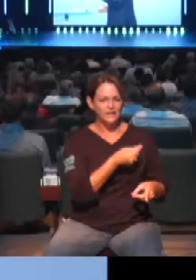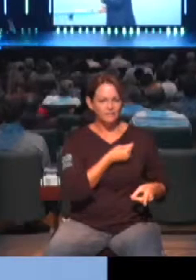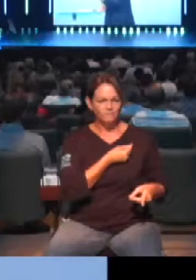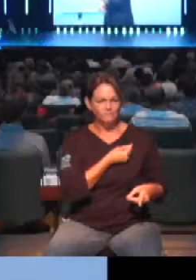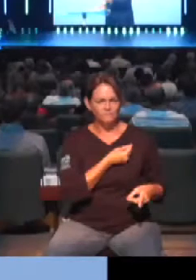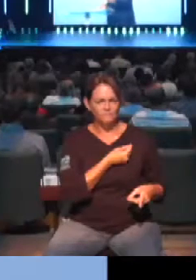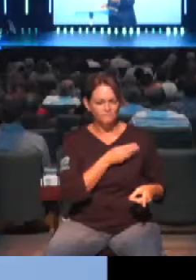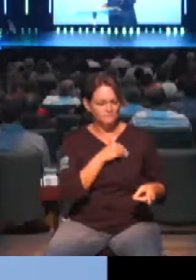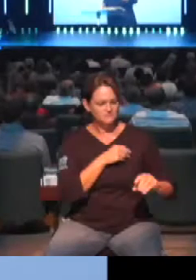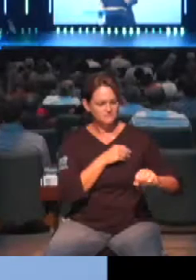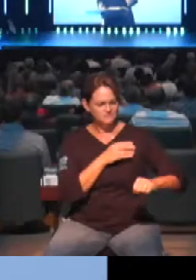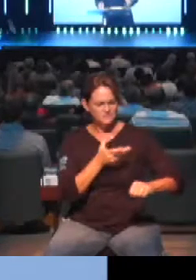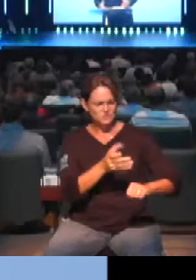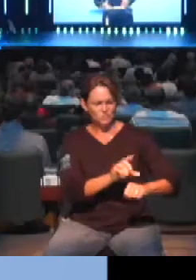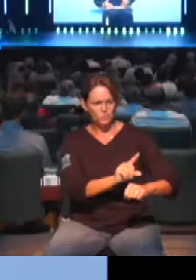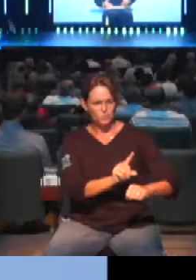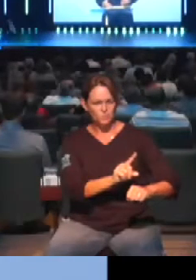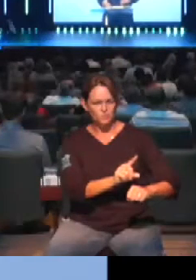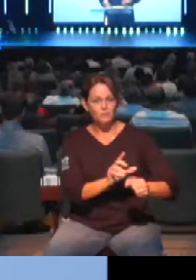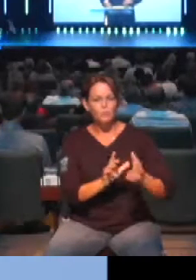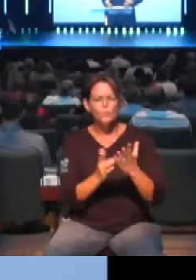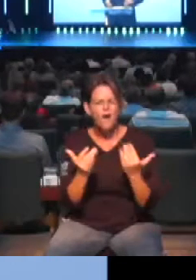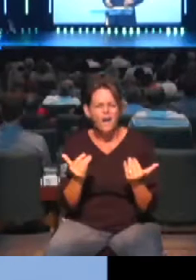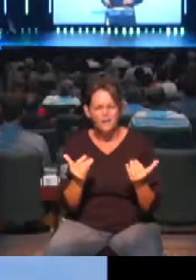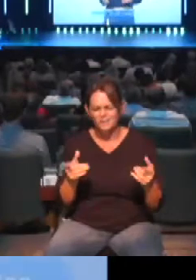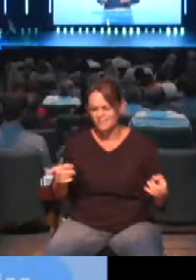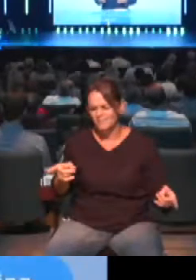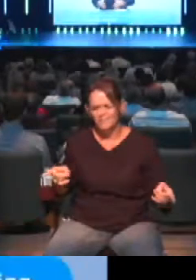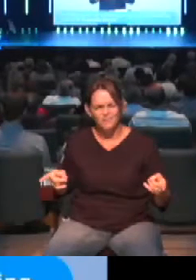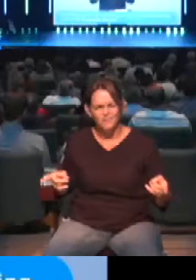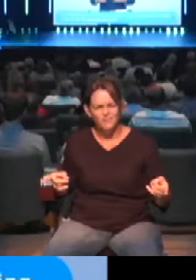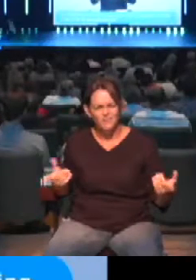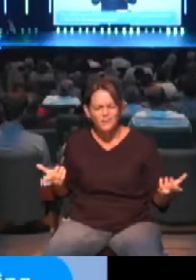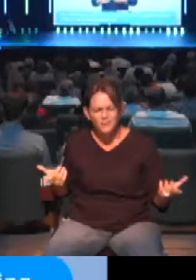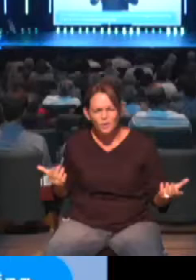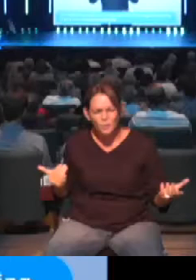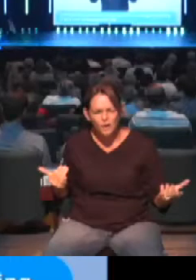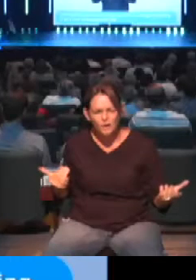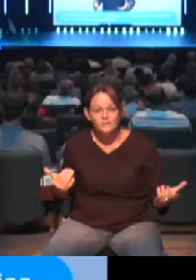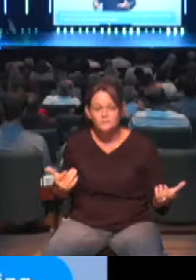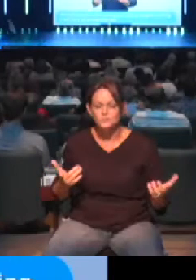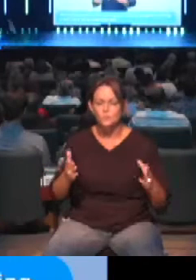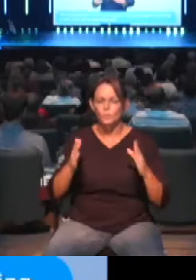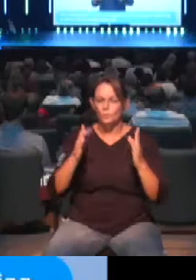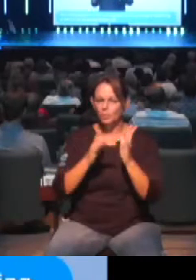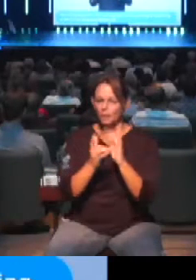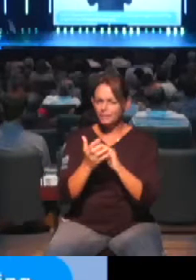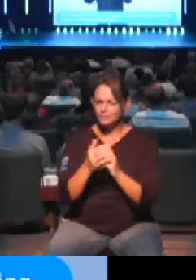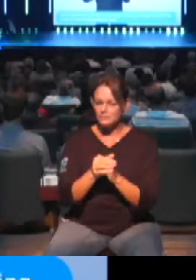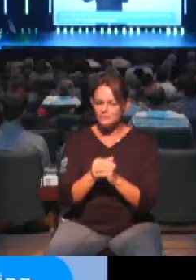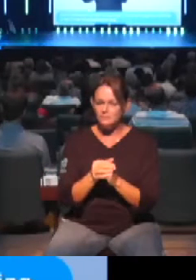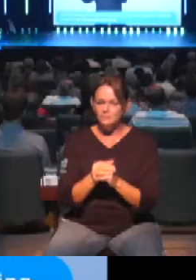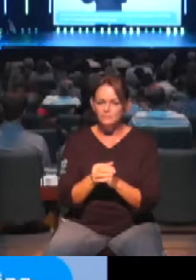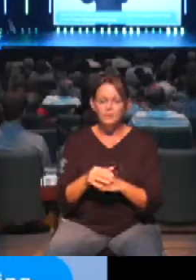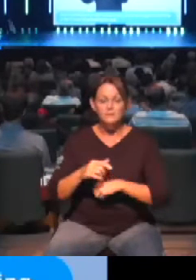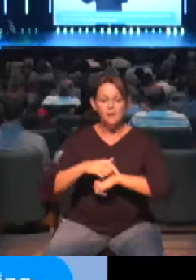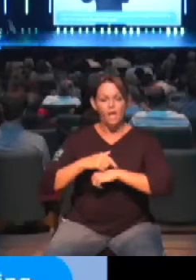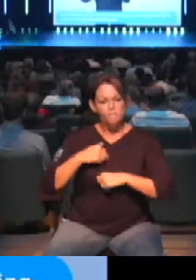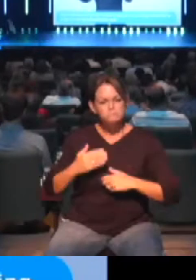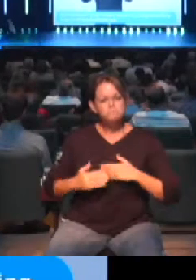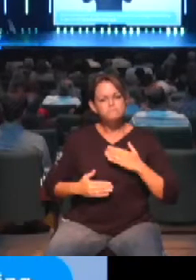Watch how clear this is. Genesis chapter 4, verses 3 through 5. And in the process of time, those words are very